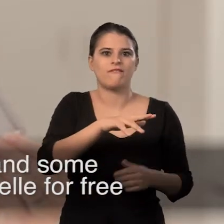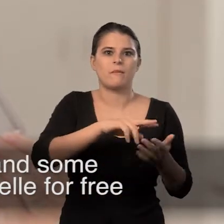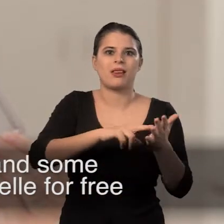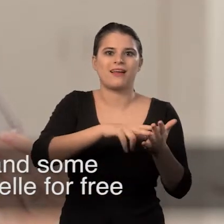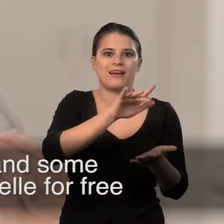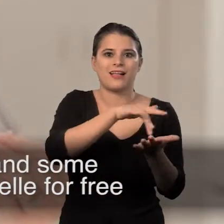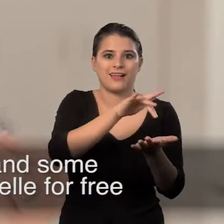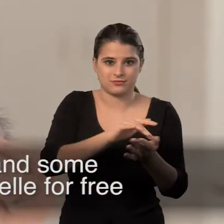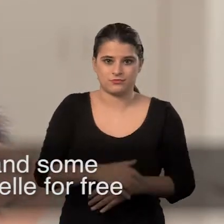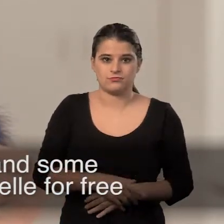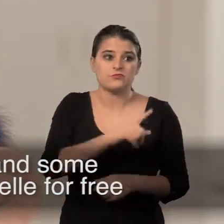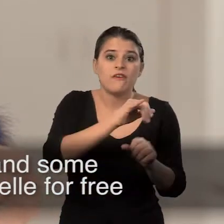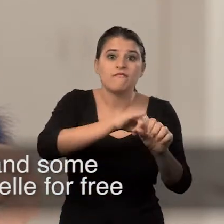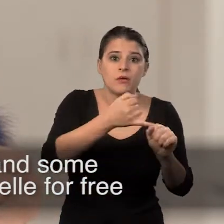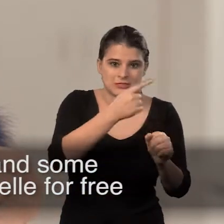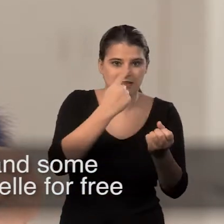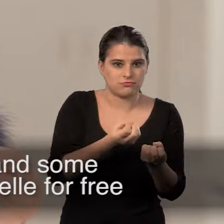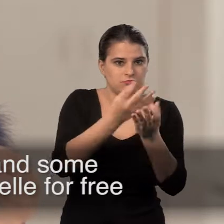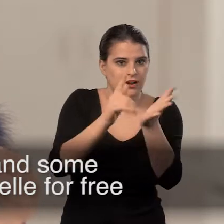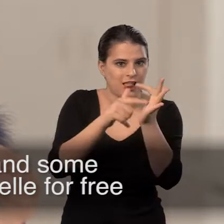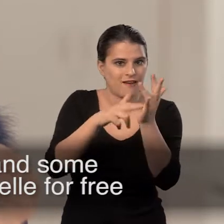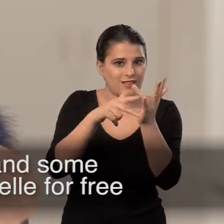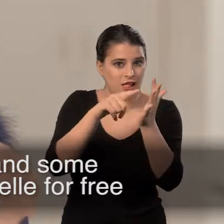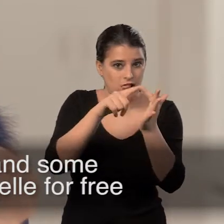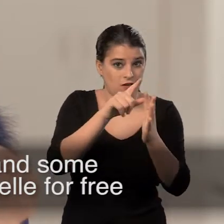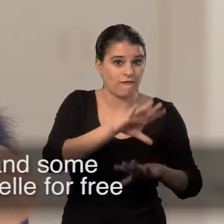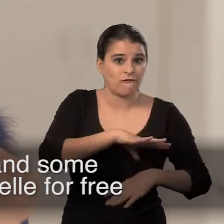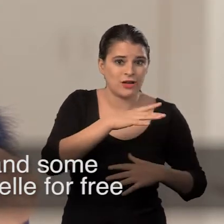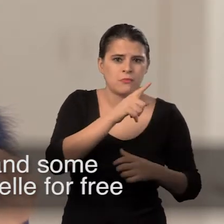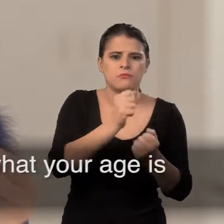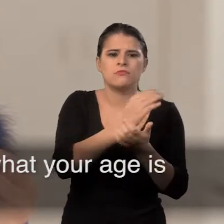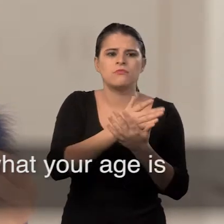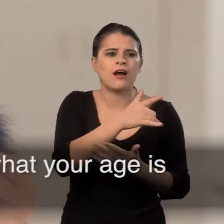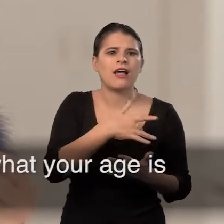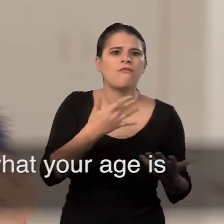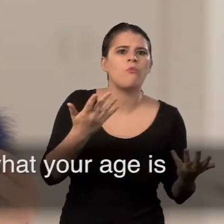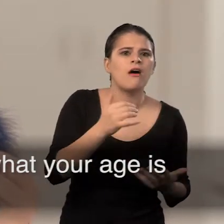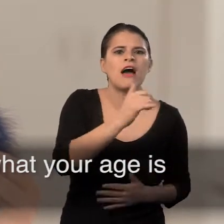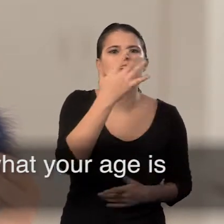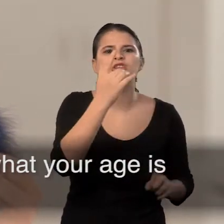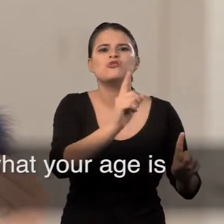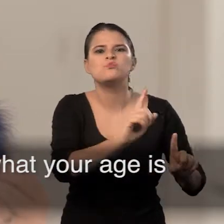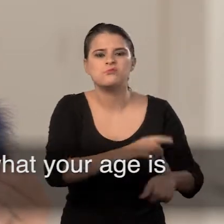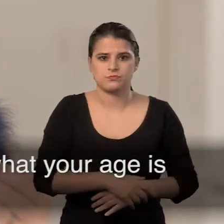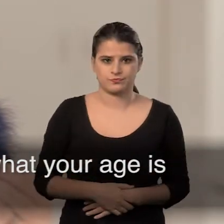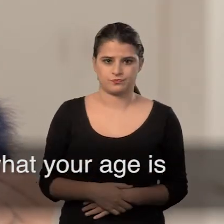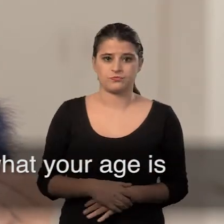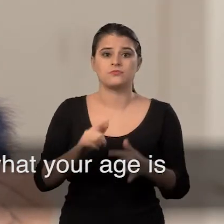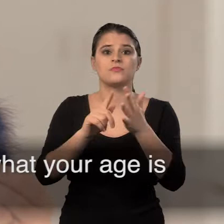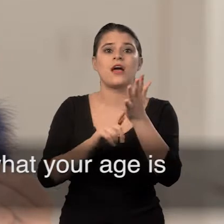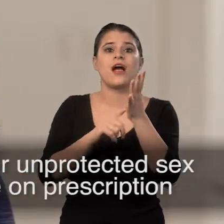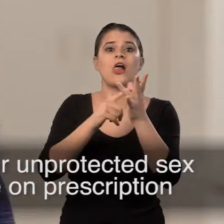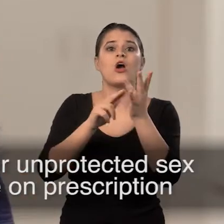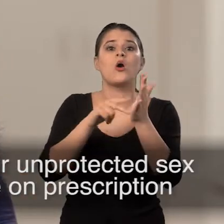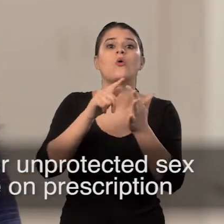local family planning clinic, and some pharmacies can give you Levenel for free, but it depends where you live and what your age